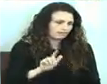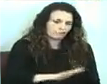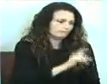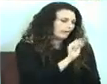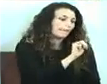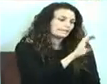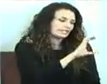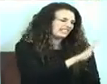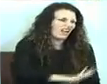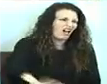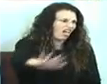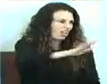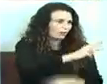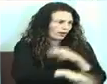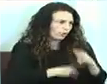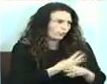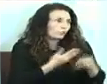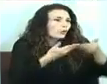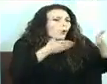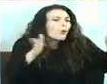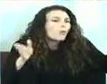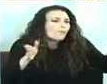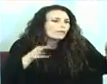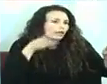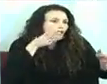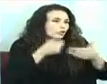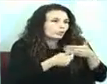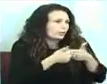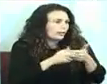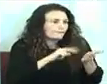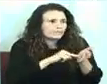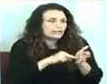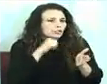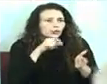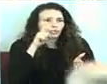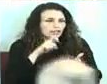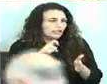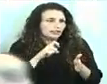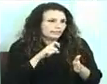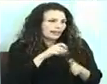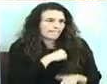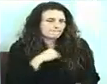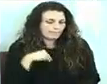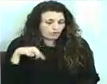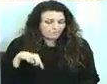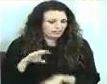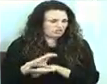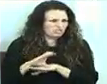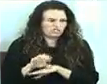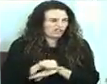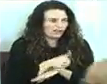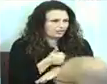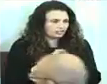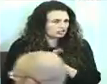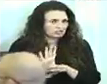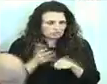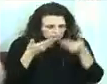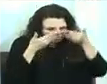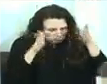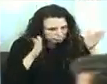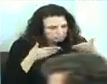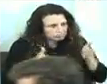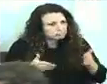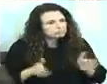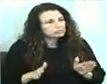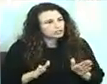we celebrate an open communion. You do not need to be a member of this church or any other church to receive communion here.